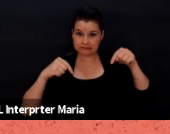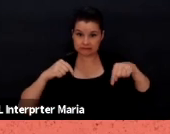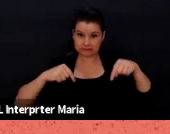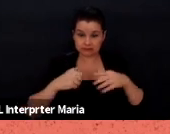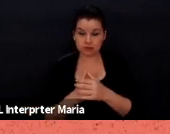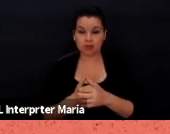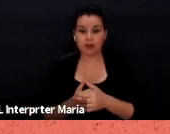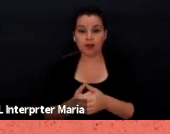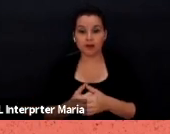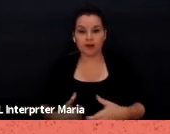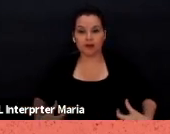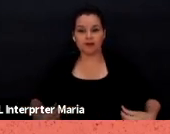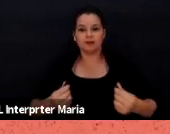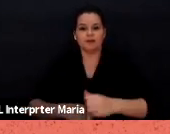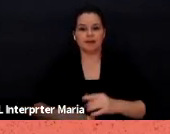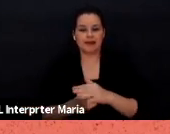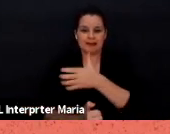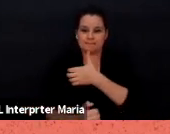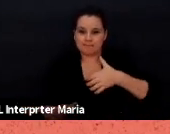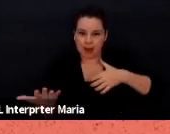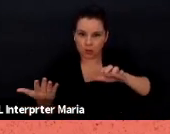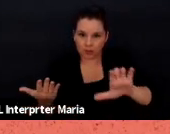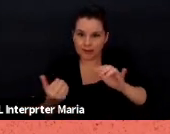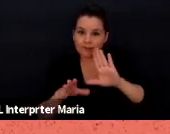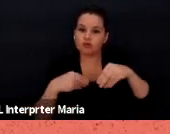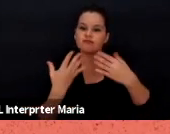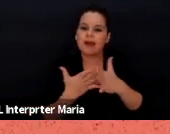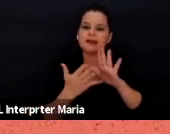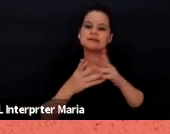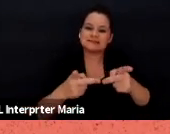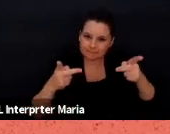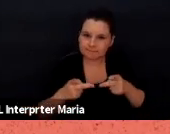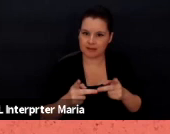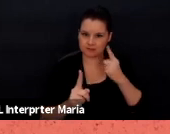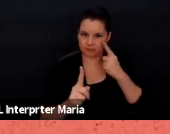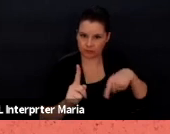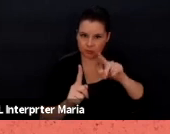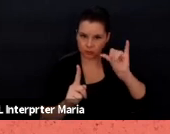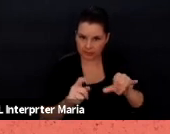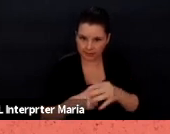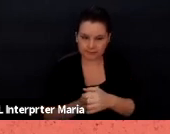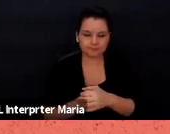and empowering them or providing the platform for them to do that.